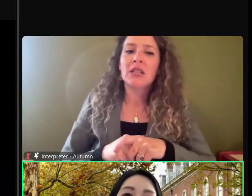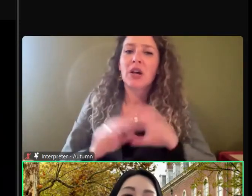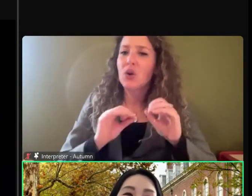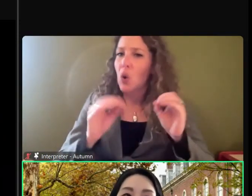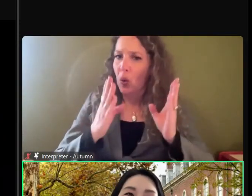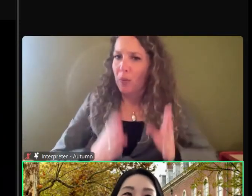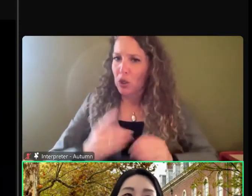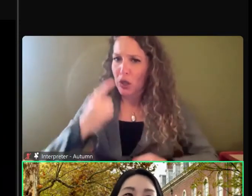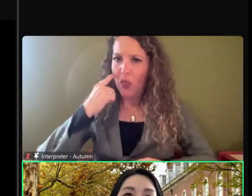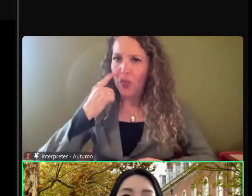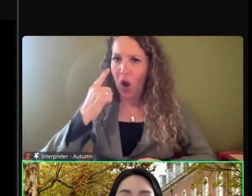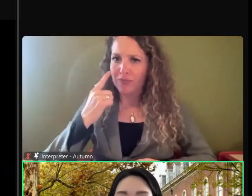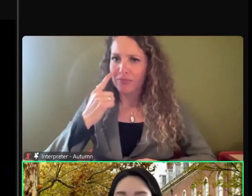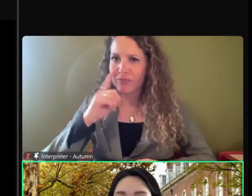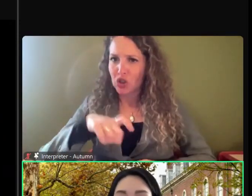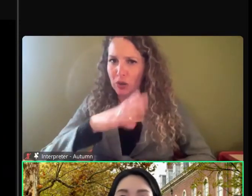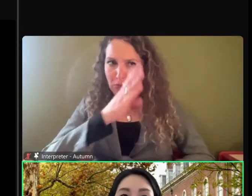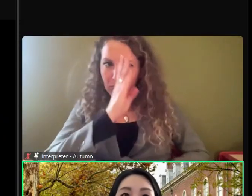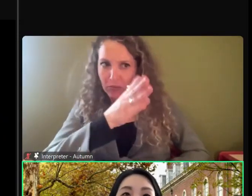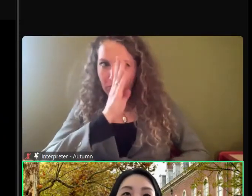it to him directly.